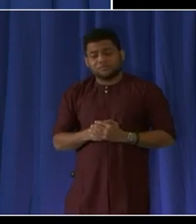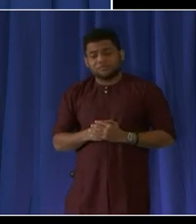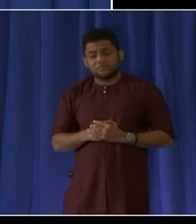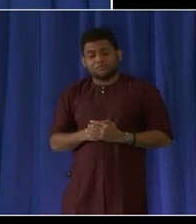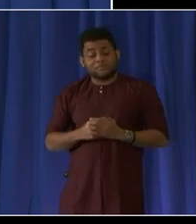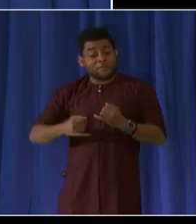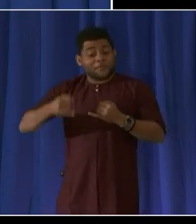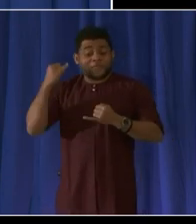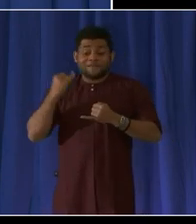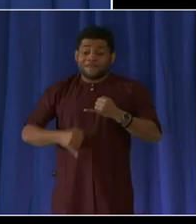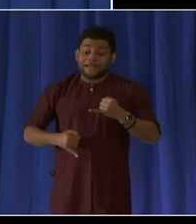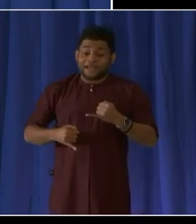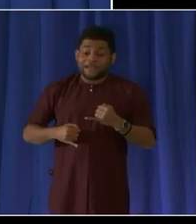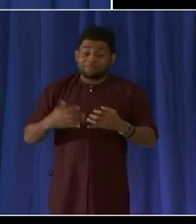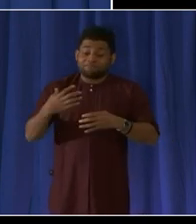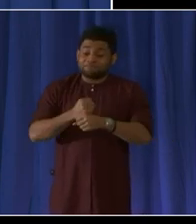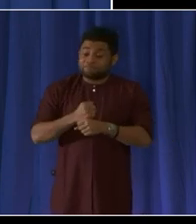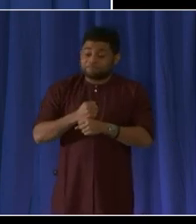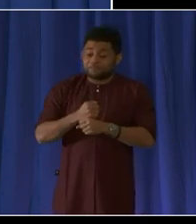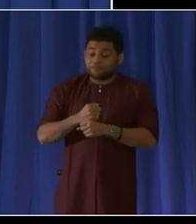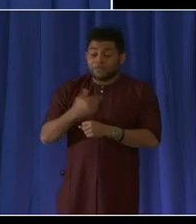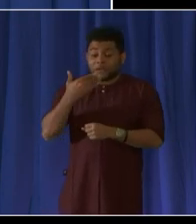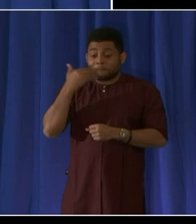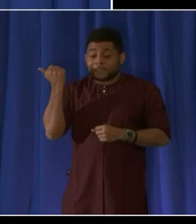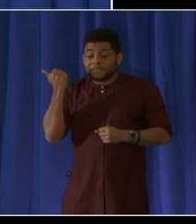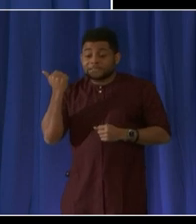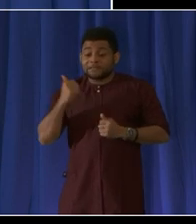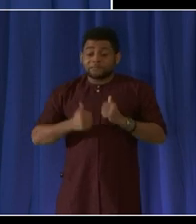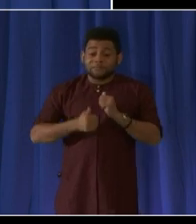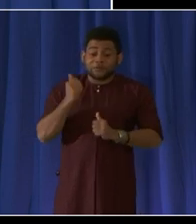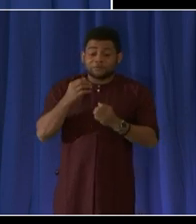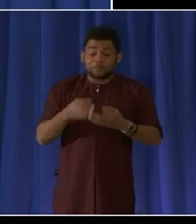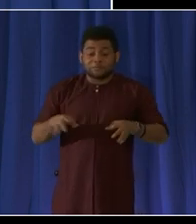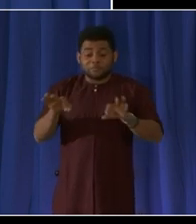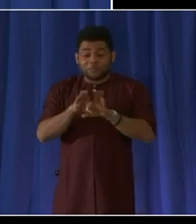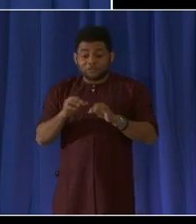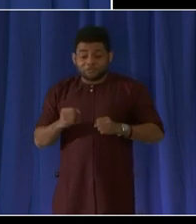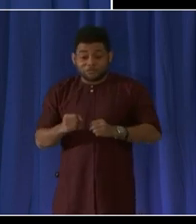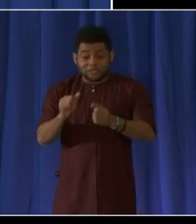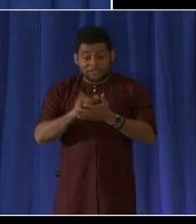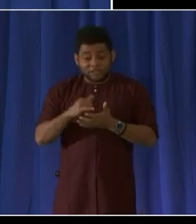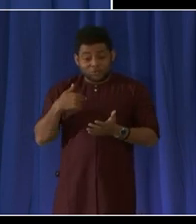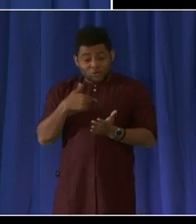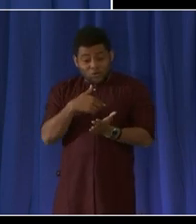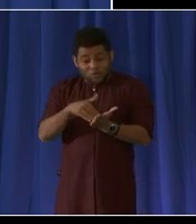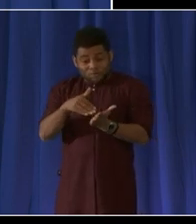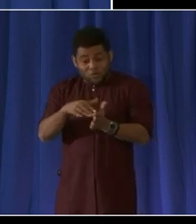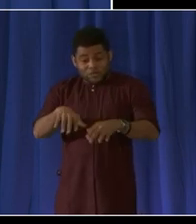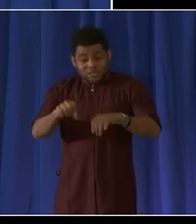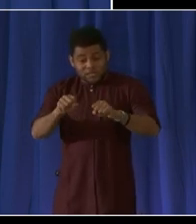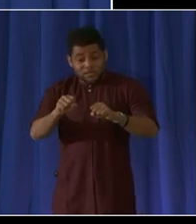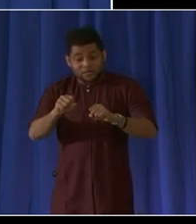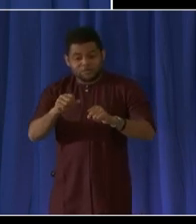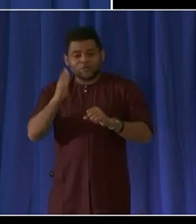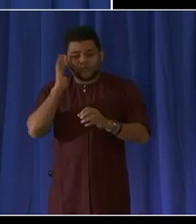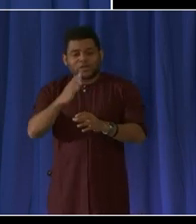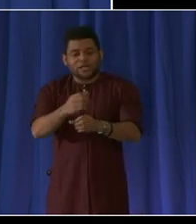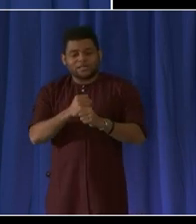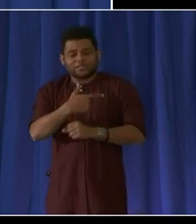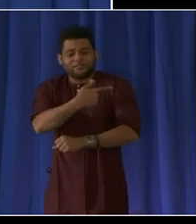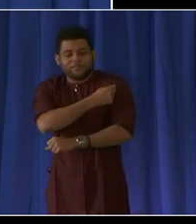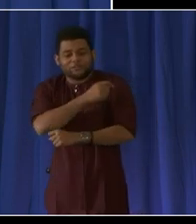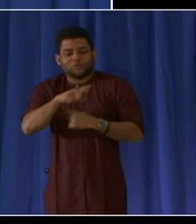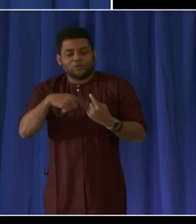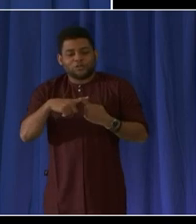but finally, as we close, just a reminder, the best and most important strategy we all can take is getting